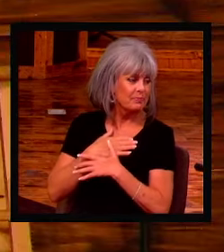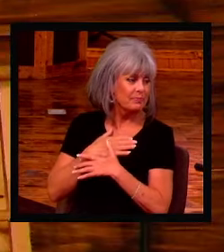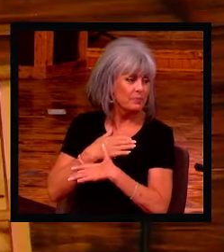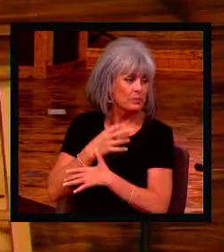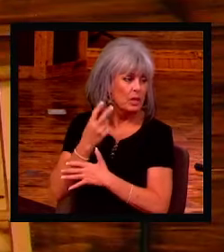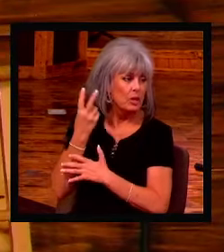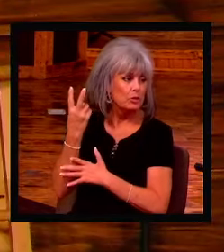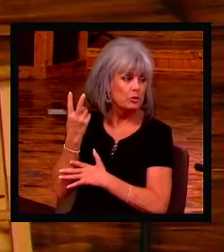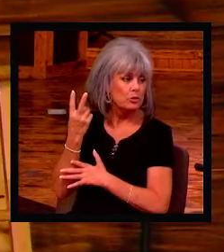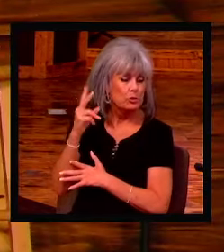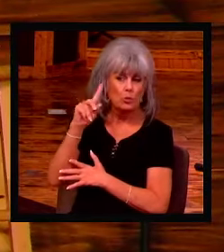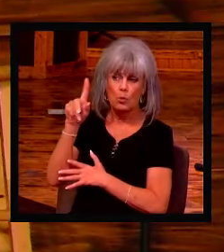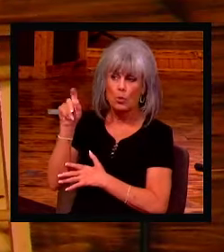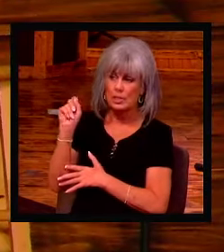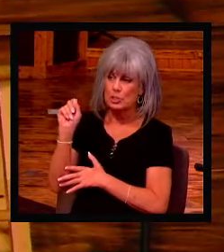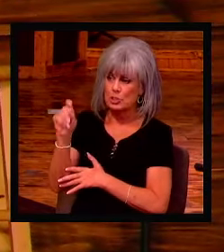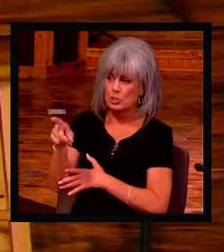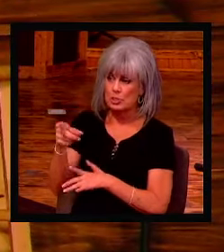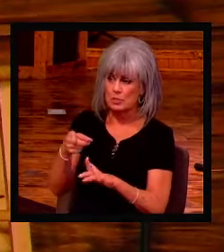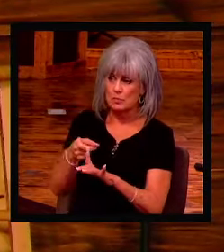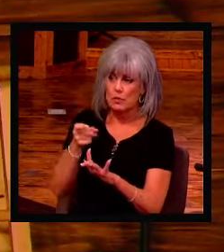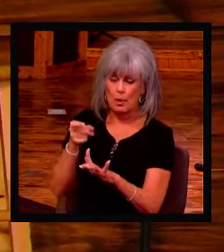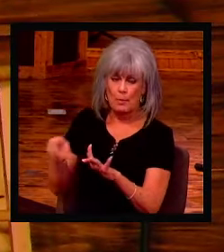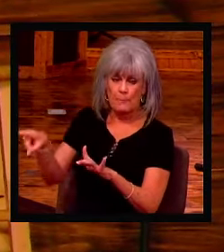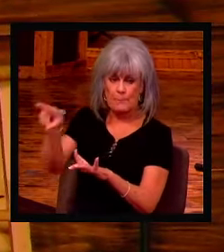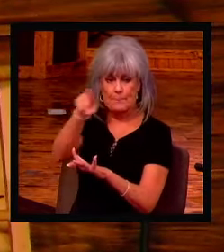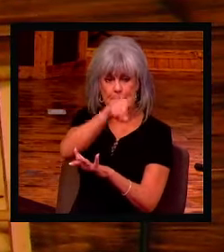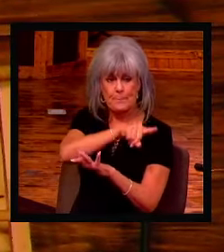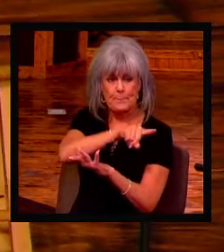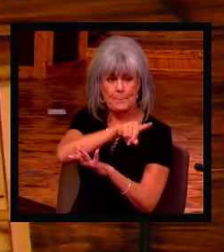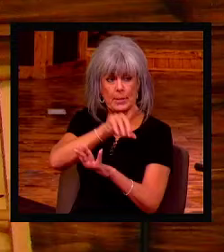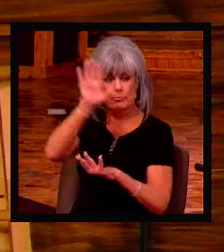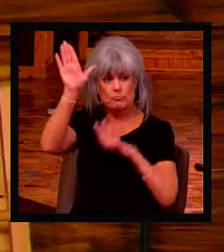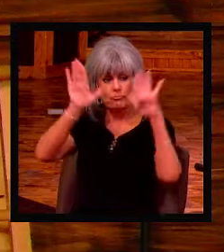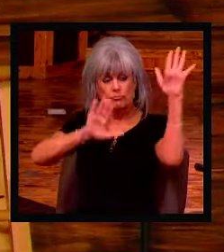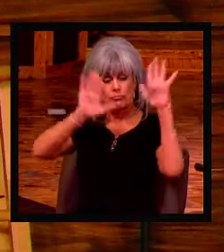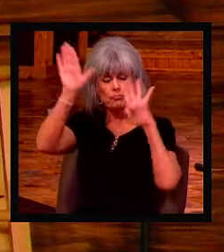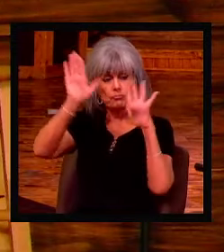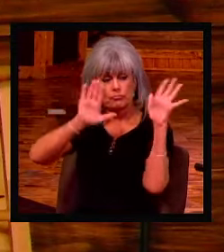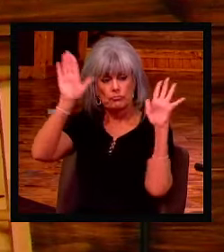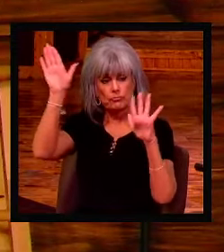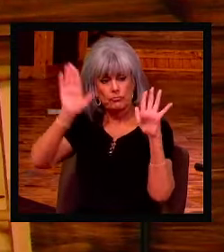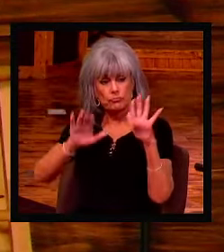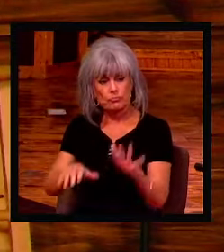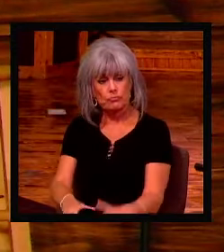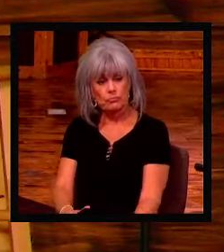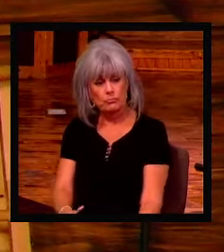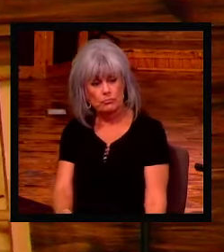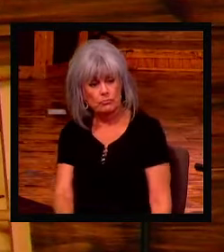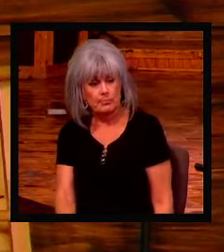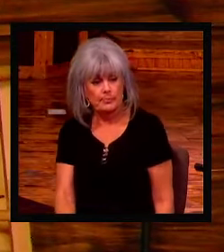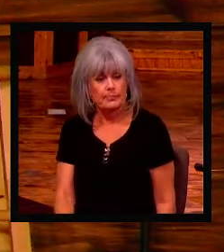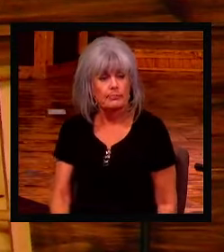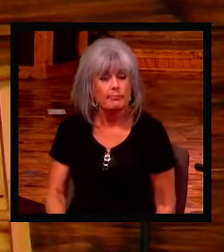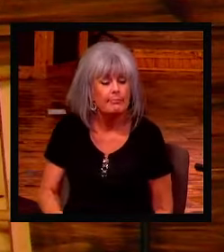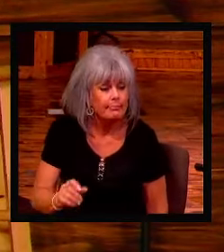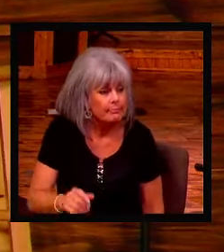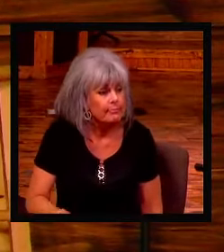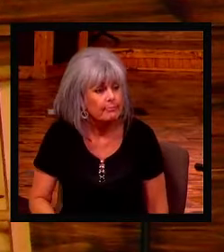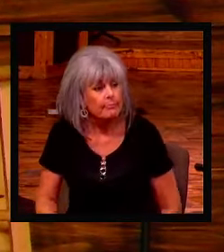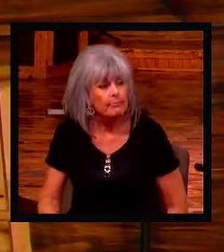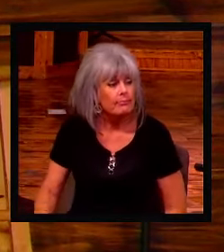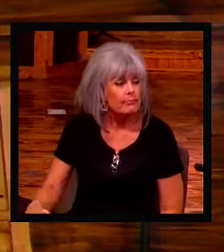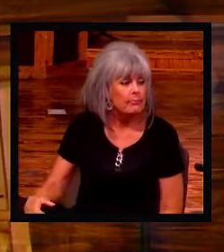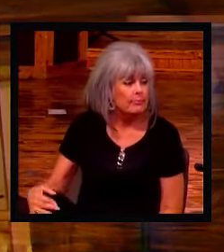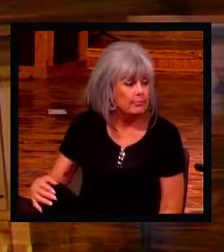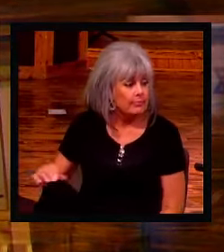Two questions from the congregation. So if you have a question for Shelley, you can get up right now. Just walk up here. There's one, and there's two. There's